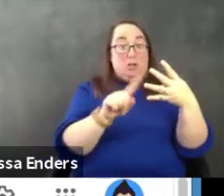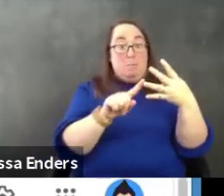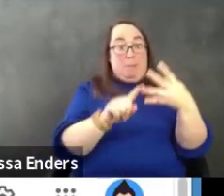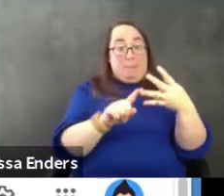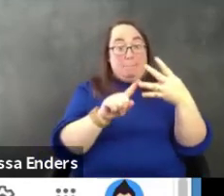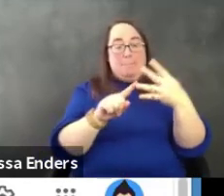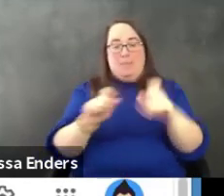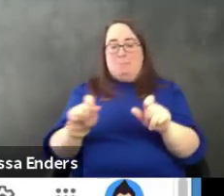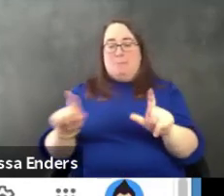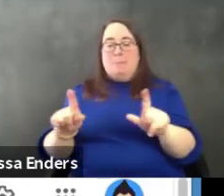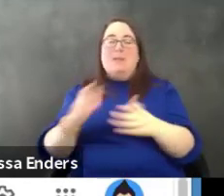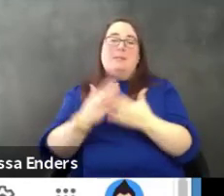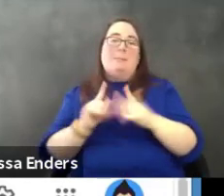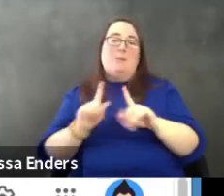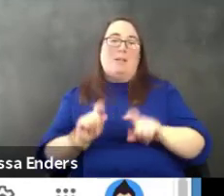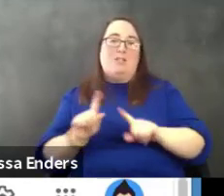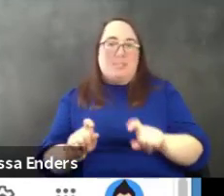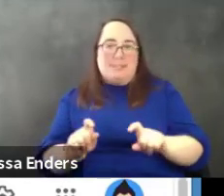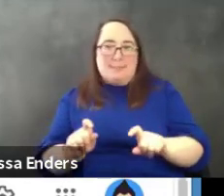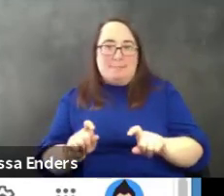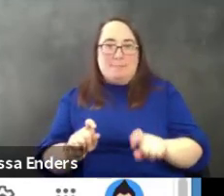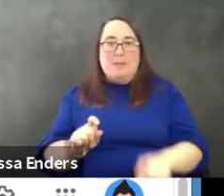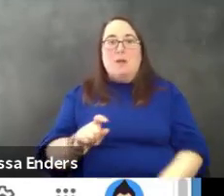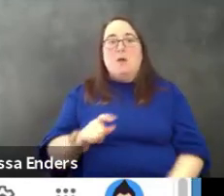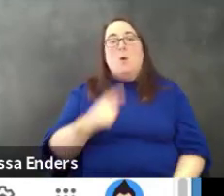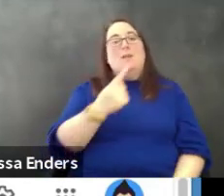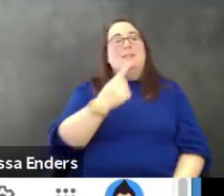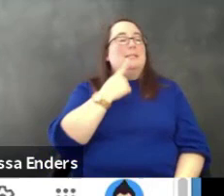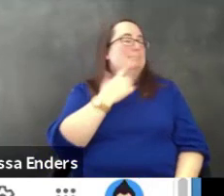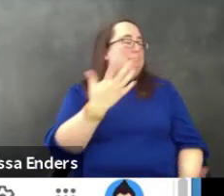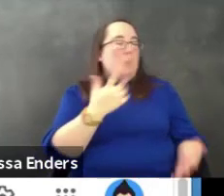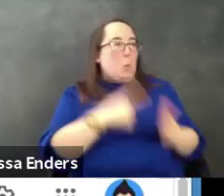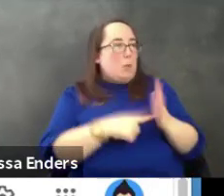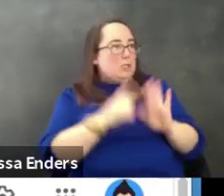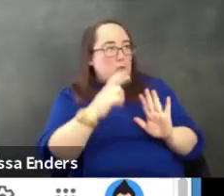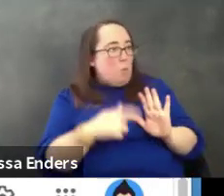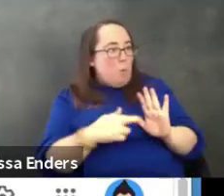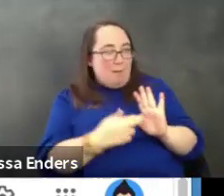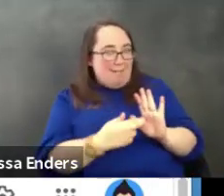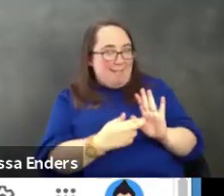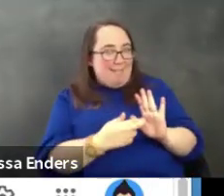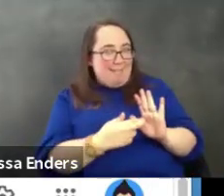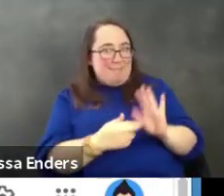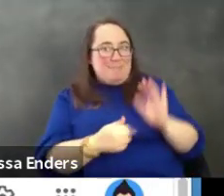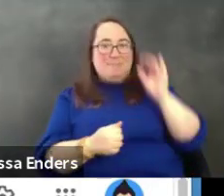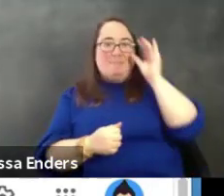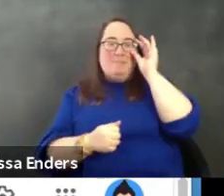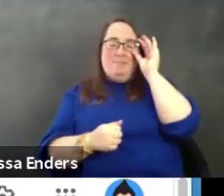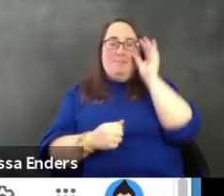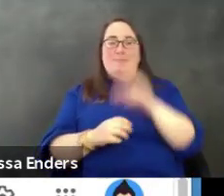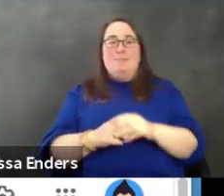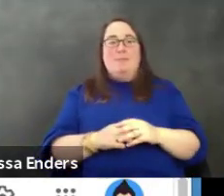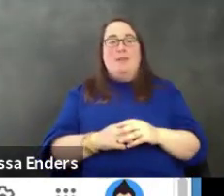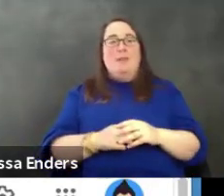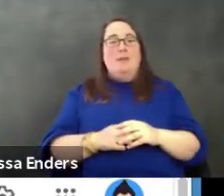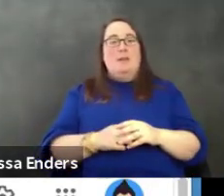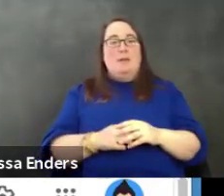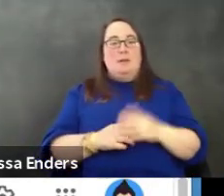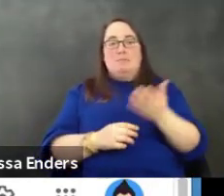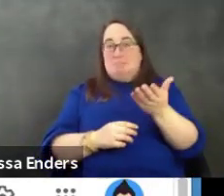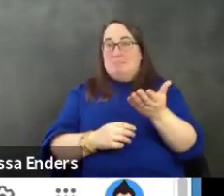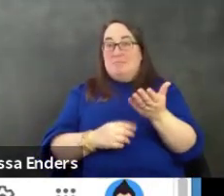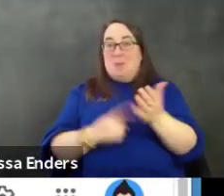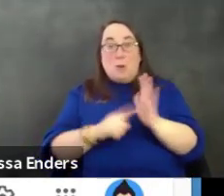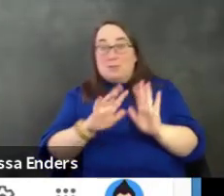I've put a couple of questions in there. So I have one that says, what is your role? Okay. and it asks, what is your role? And I just put it out there to